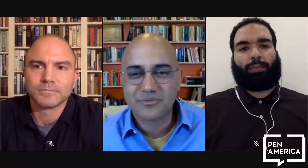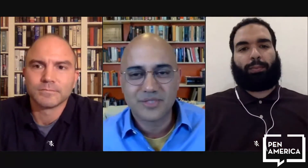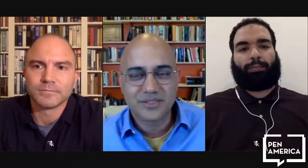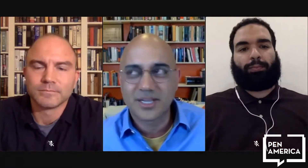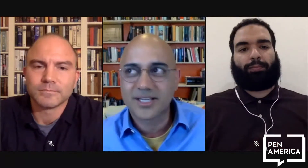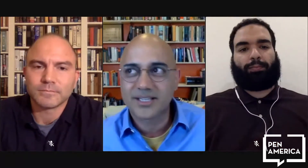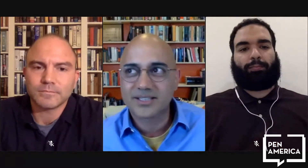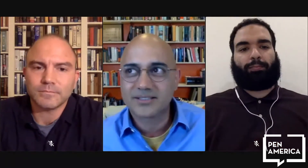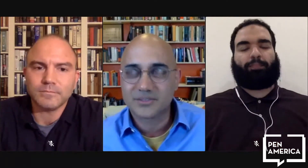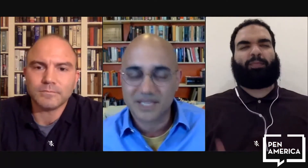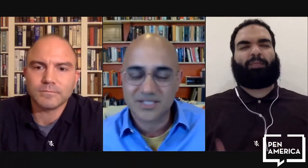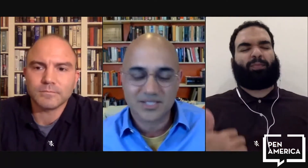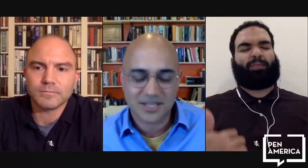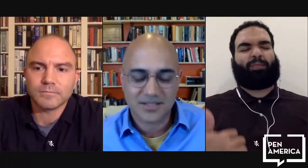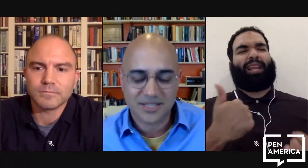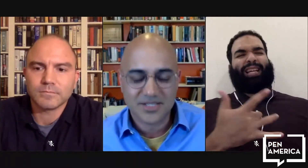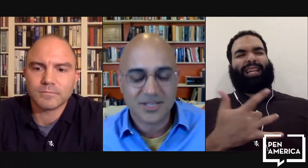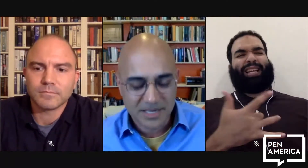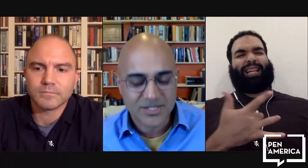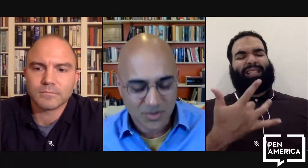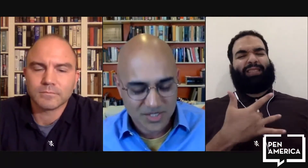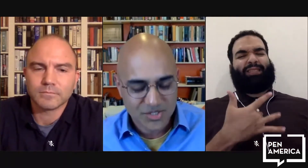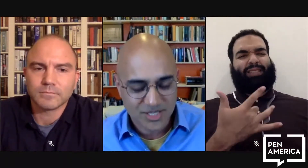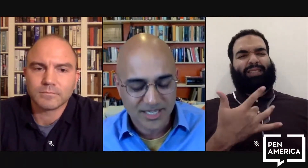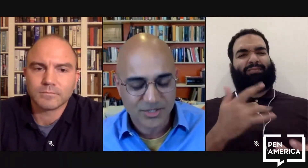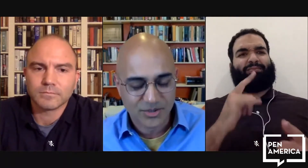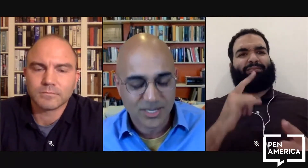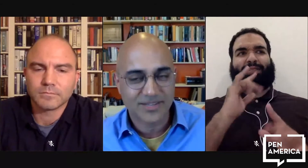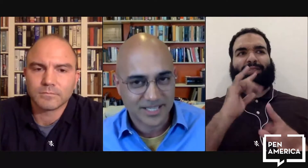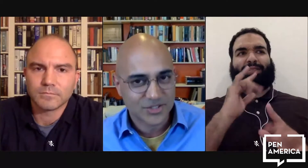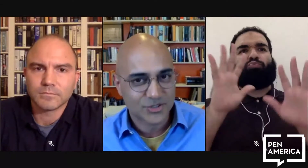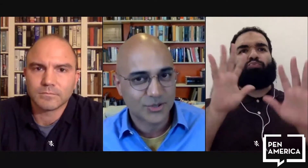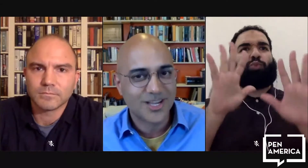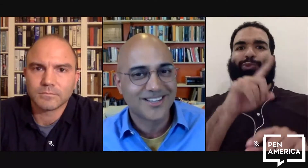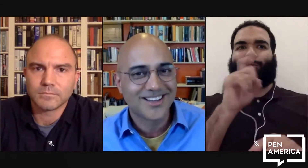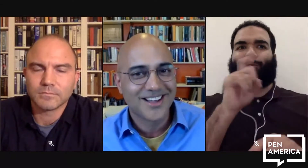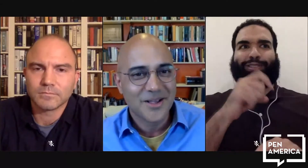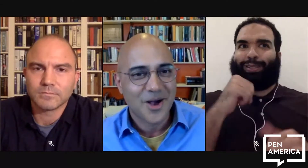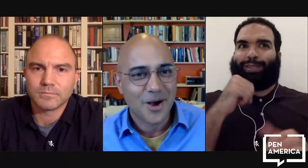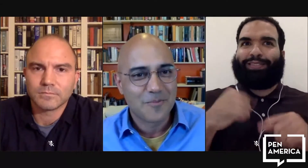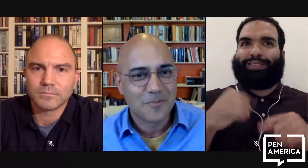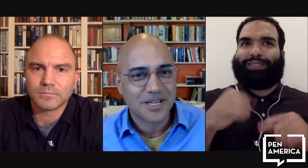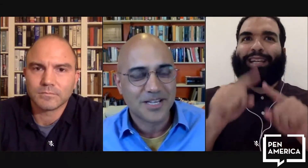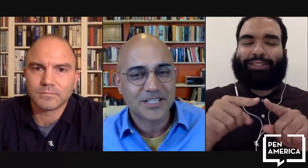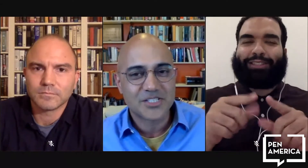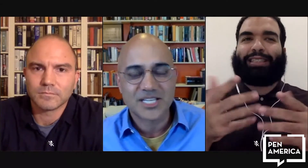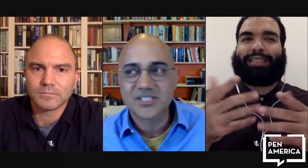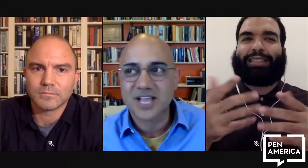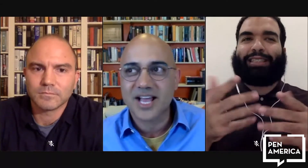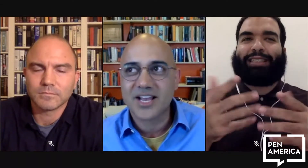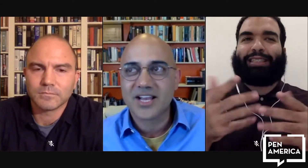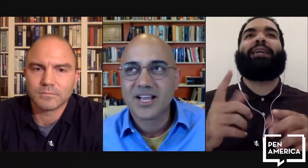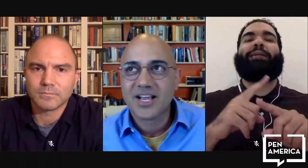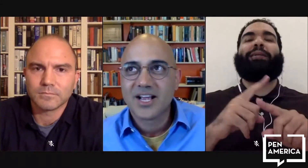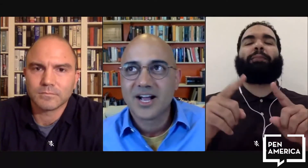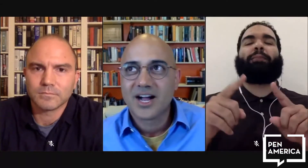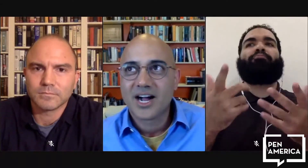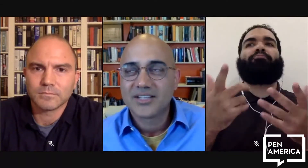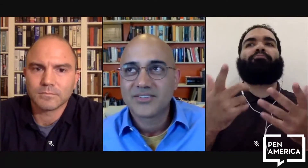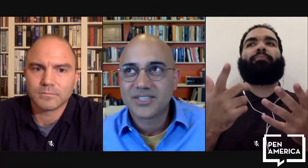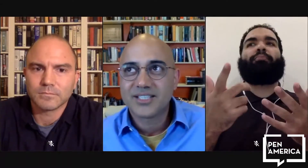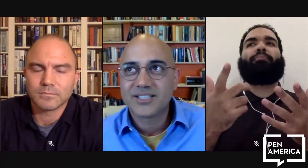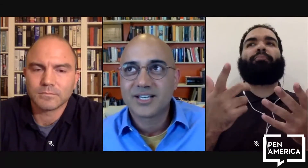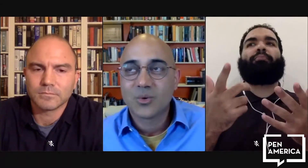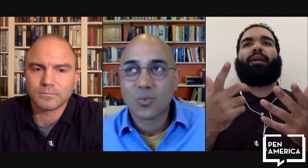I feel like that's an amazing question, and I don't have an answer to it. In the sense that